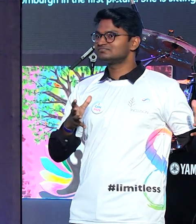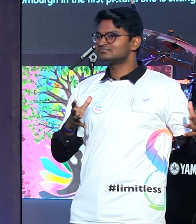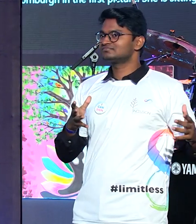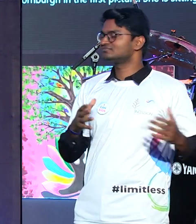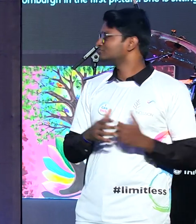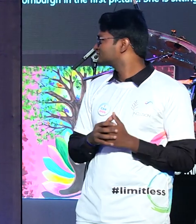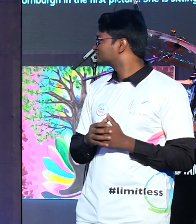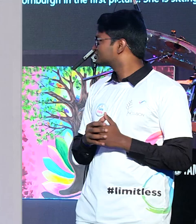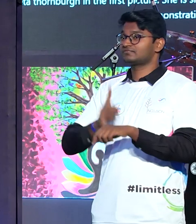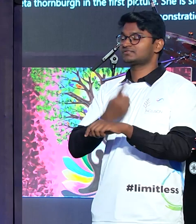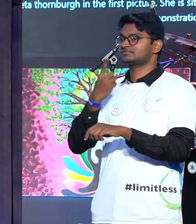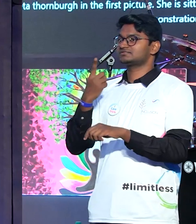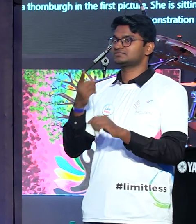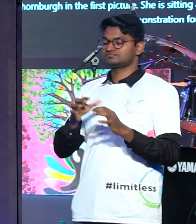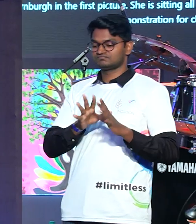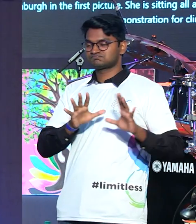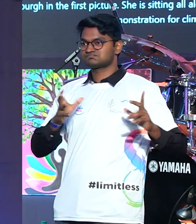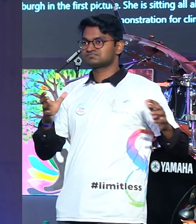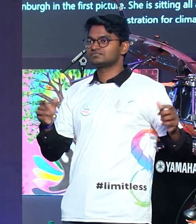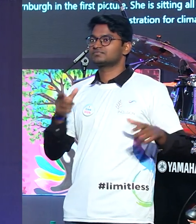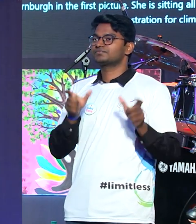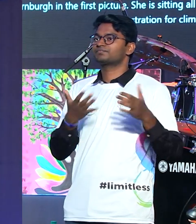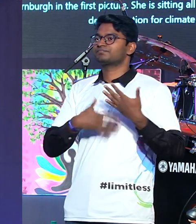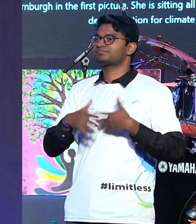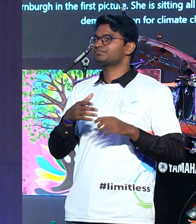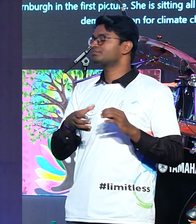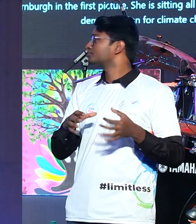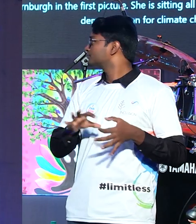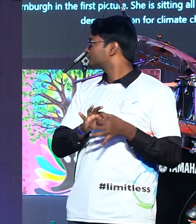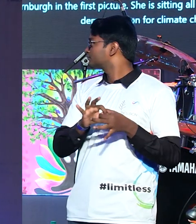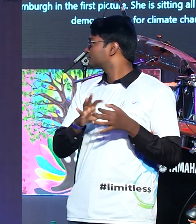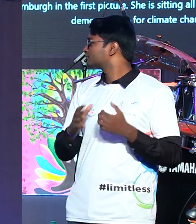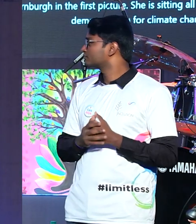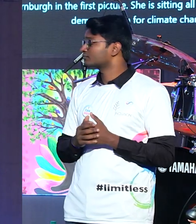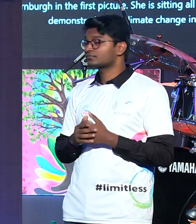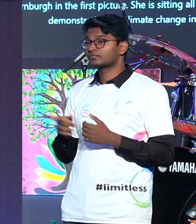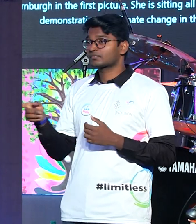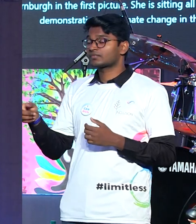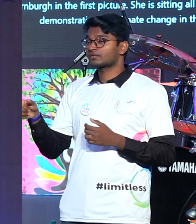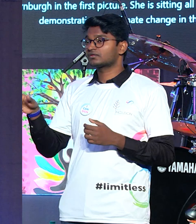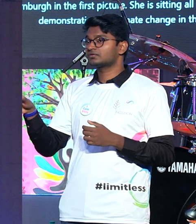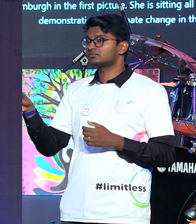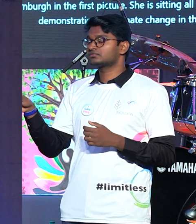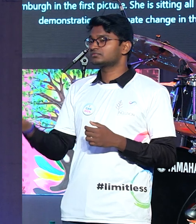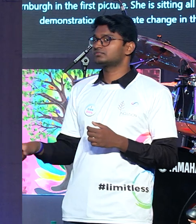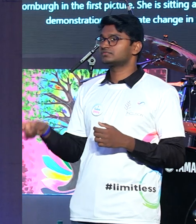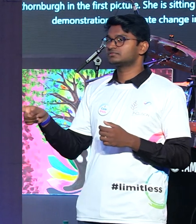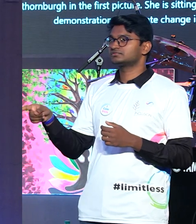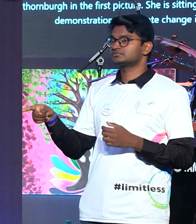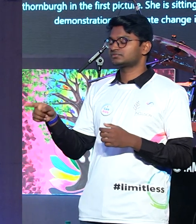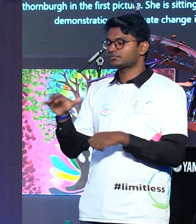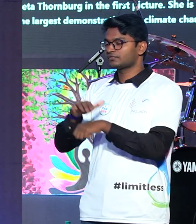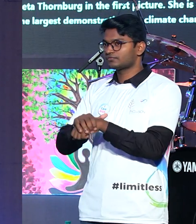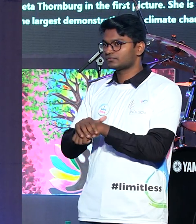in the history of the world. Greta Thunberg was diagnosed with autism at the age of 11, but at the age of